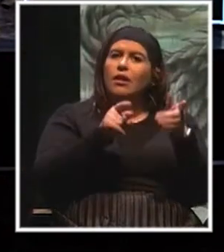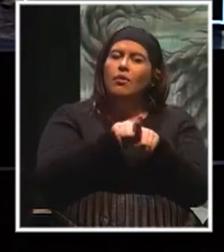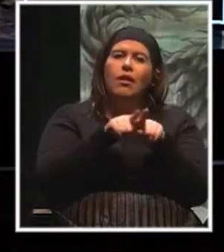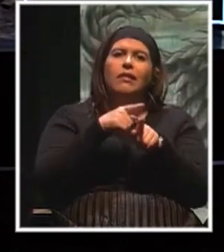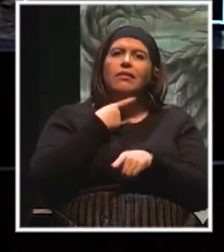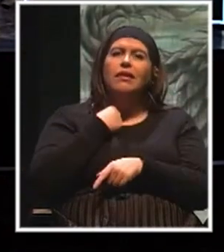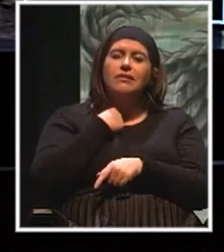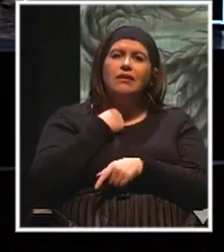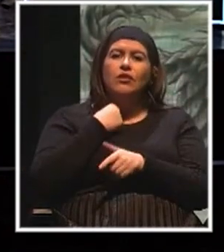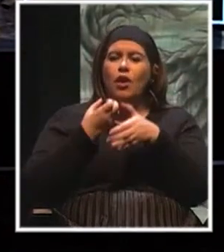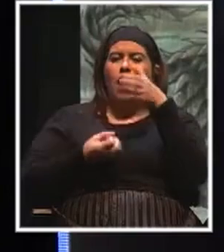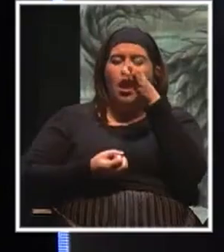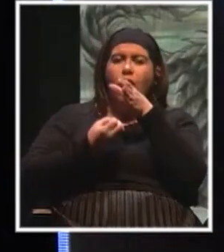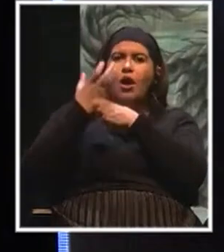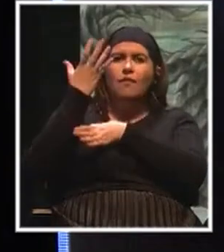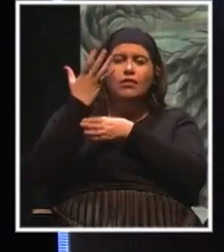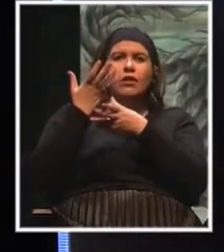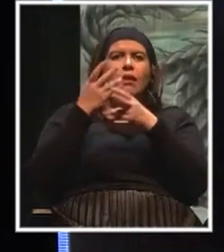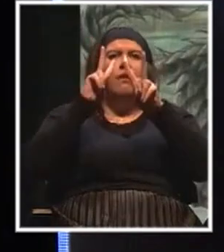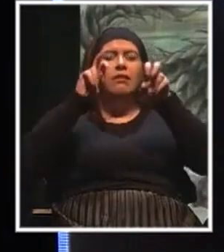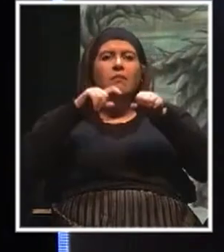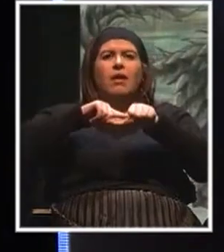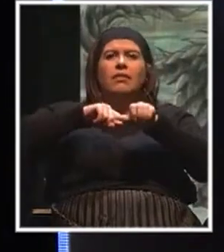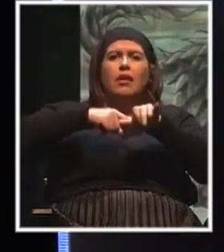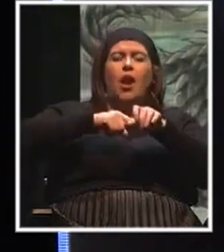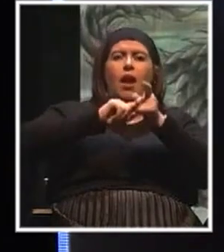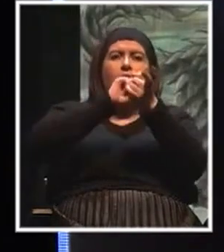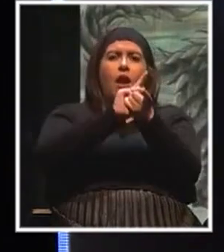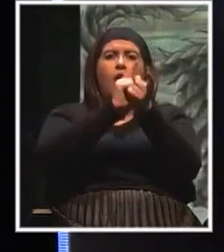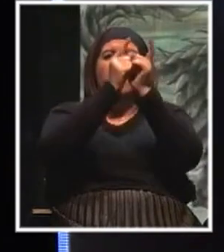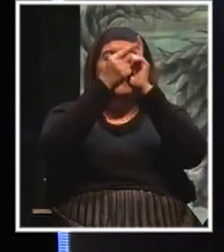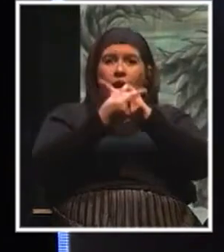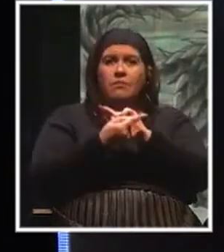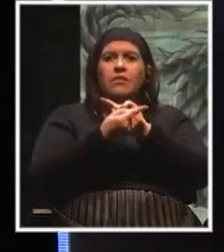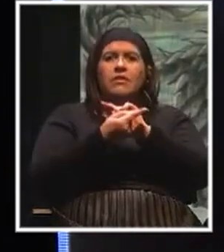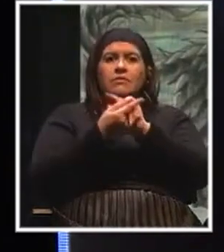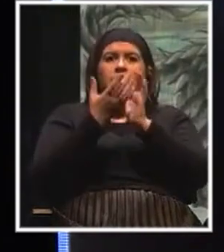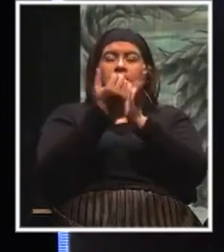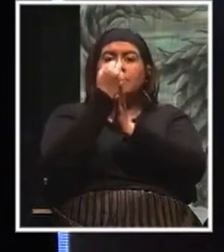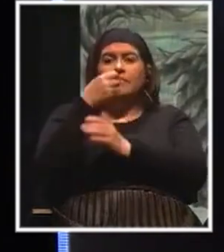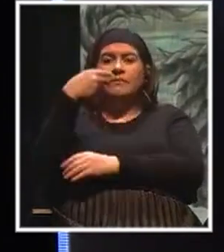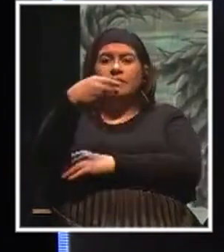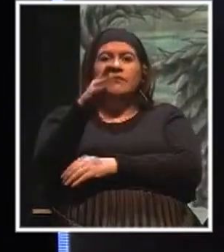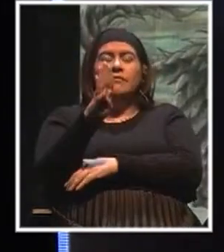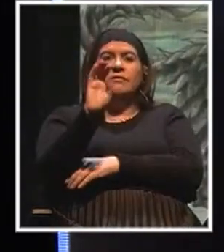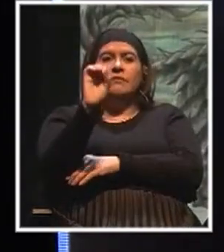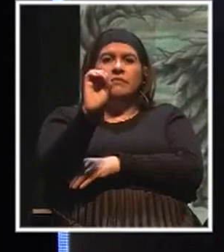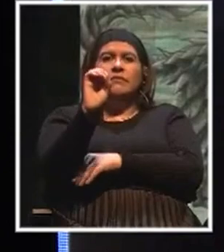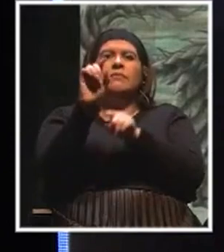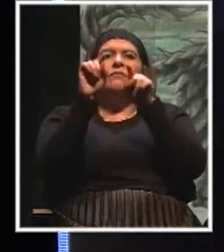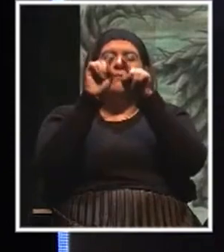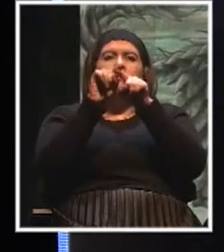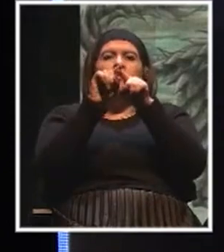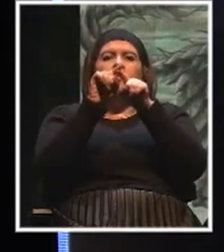all the technical disruption and all the changes that caused HBO to create that category of television,